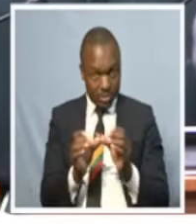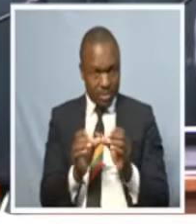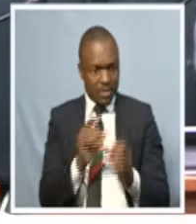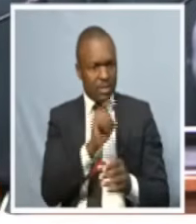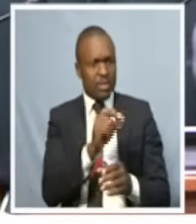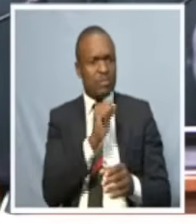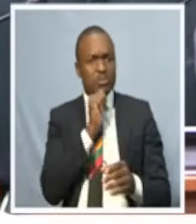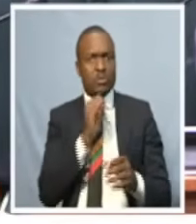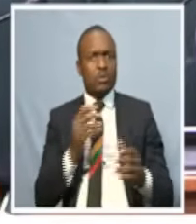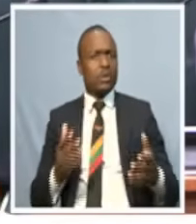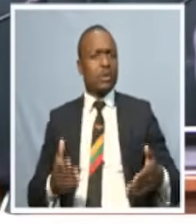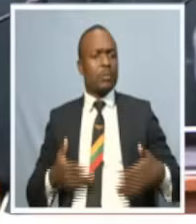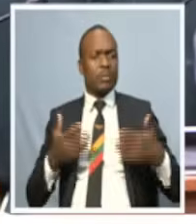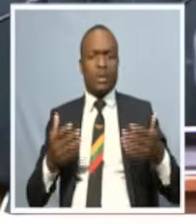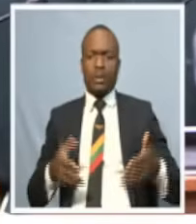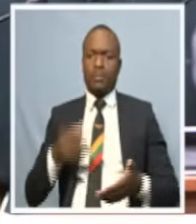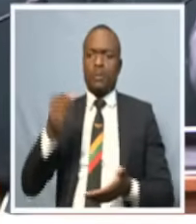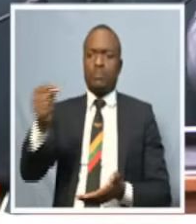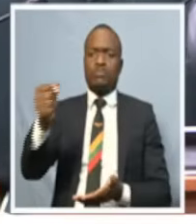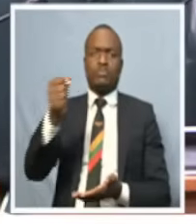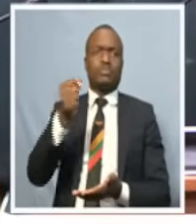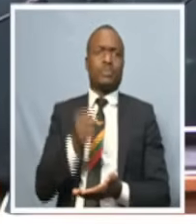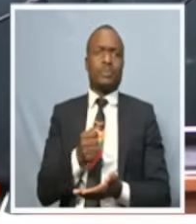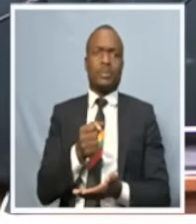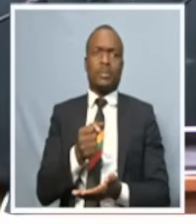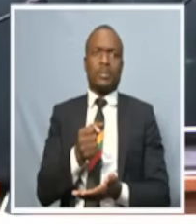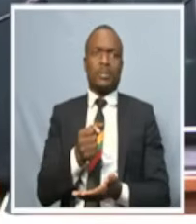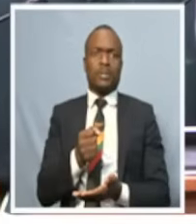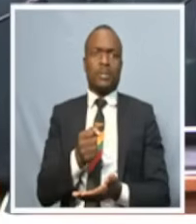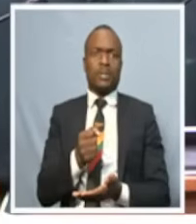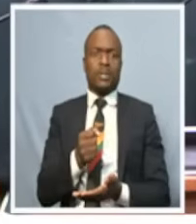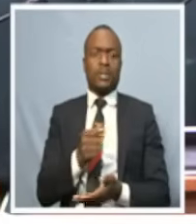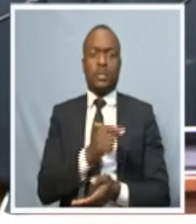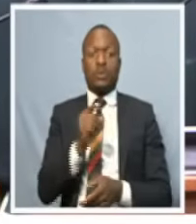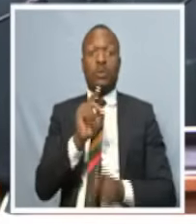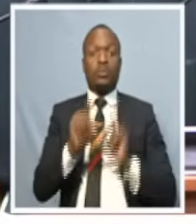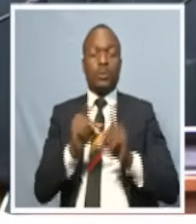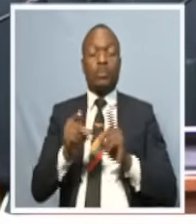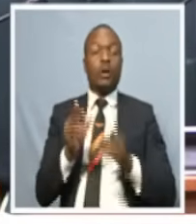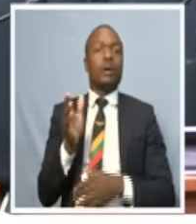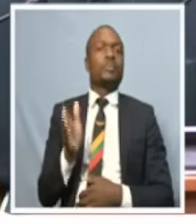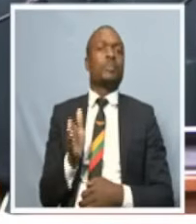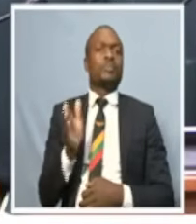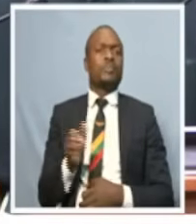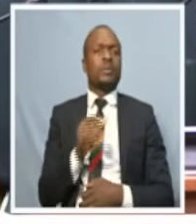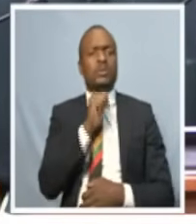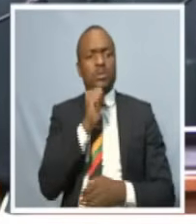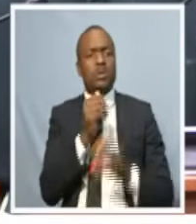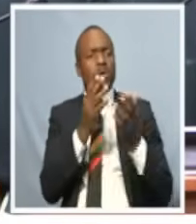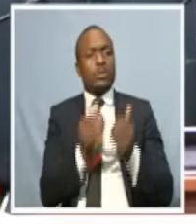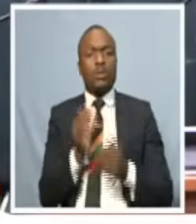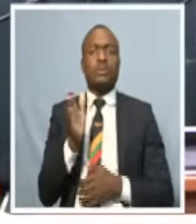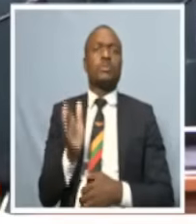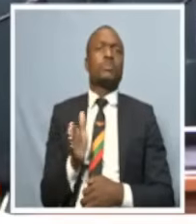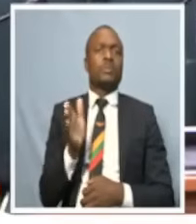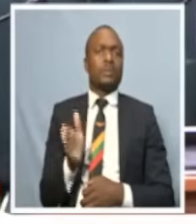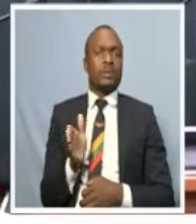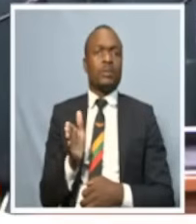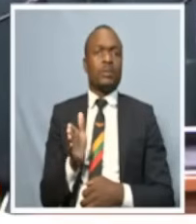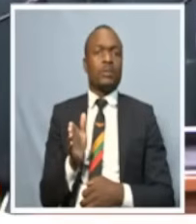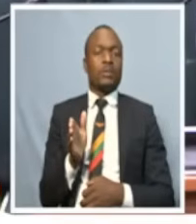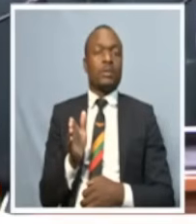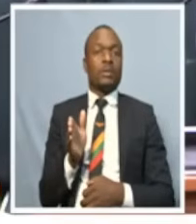he is not happy that they have been employed. And that they are UPND. And that he doesn't want UPND